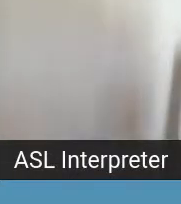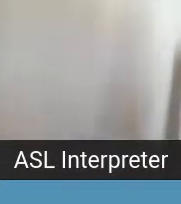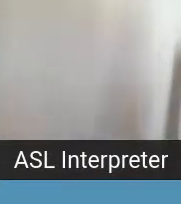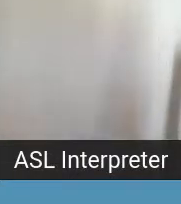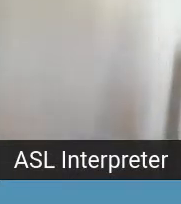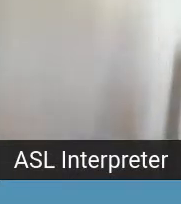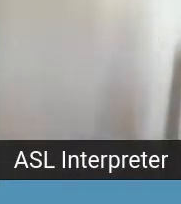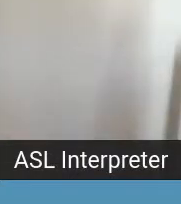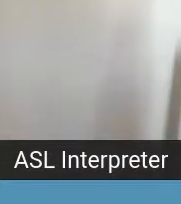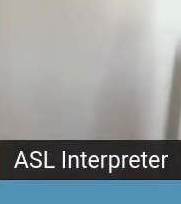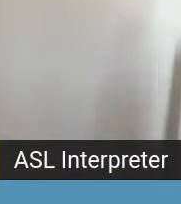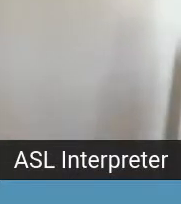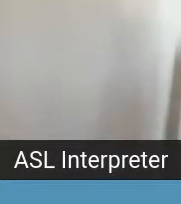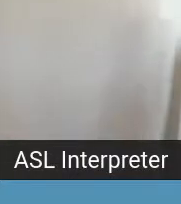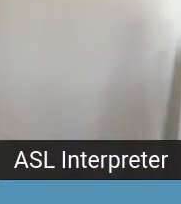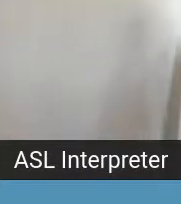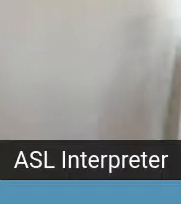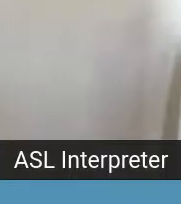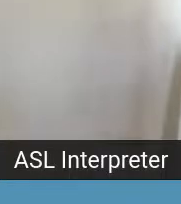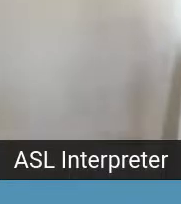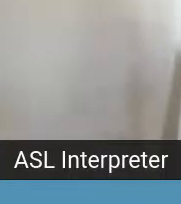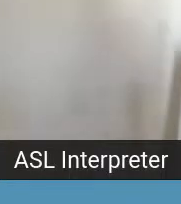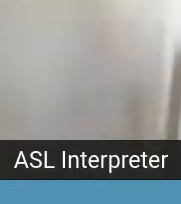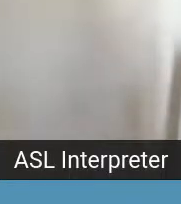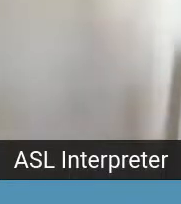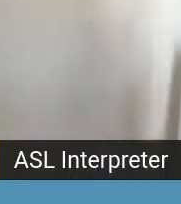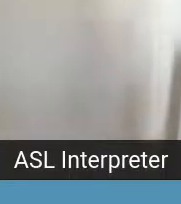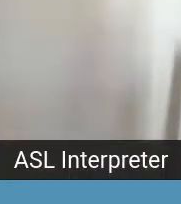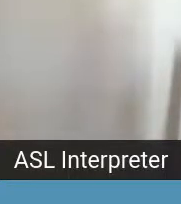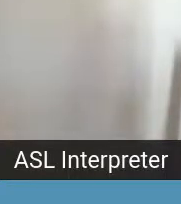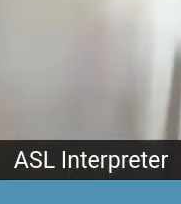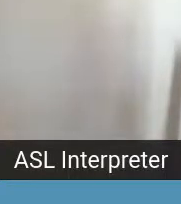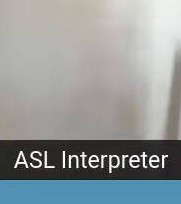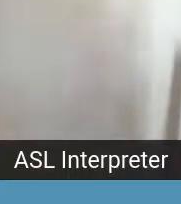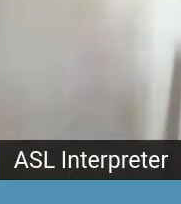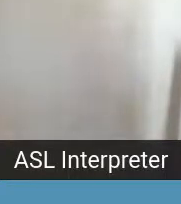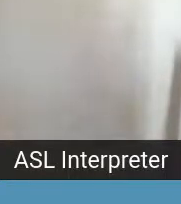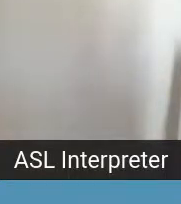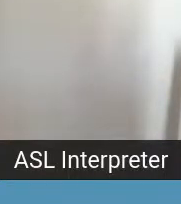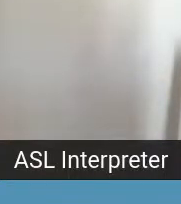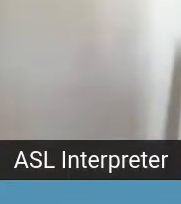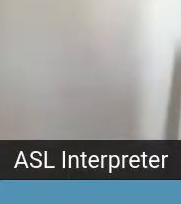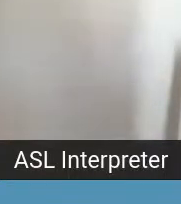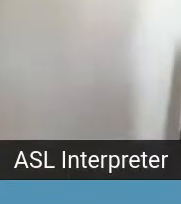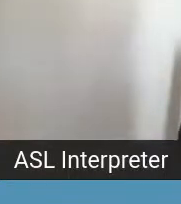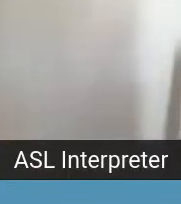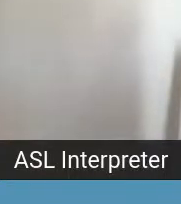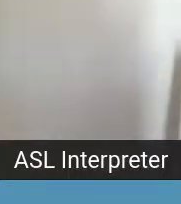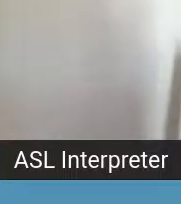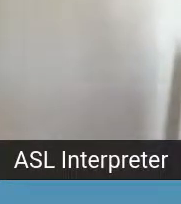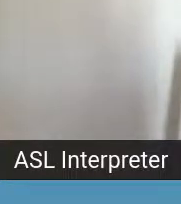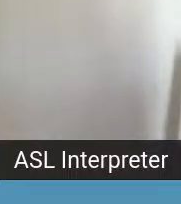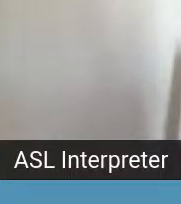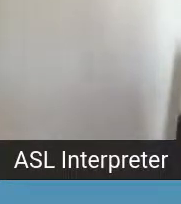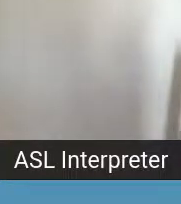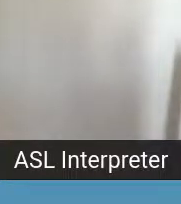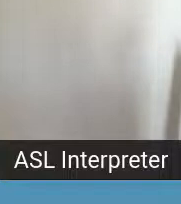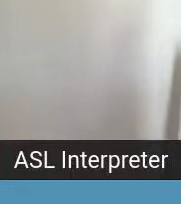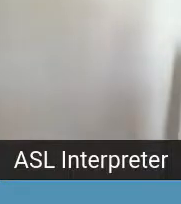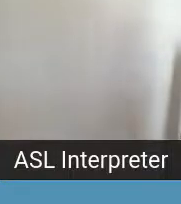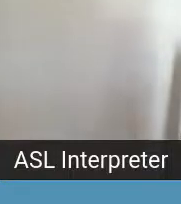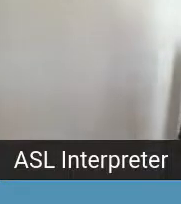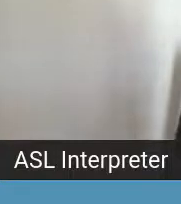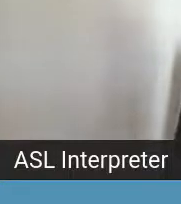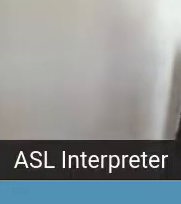realize 90,000 people showed up without tickets this summer. And this is something new for the aquarium. You used to be able to just walk up and buy a